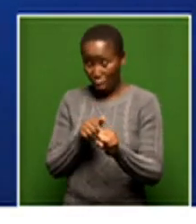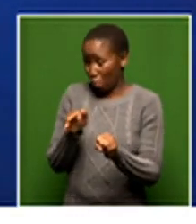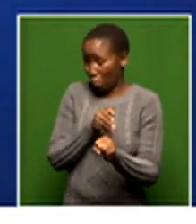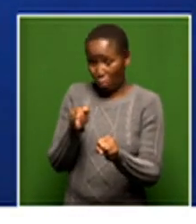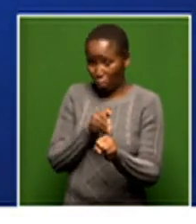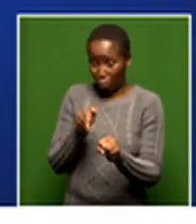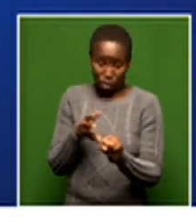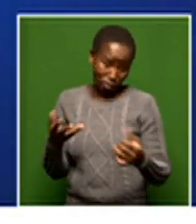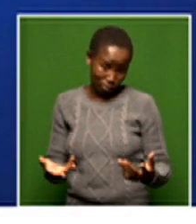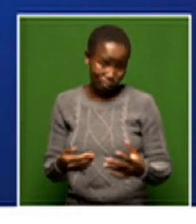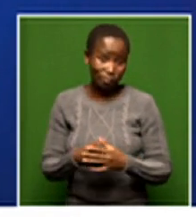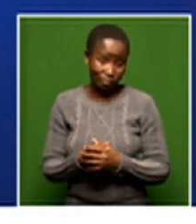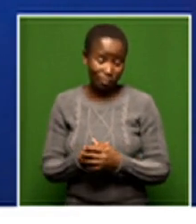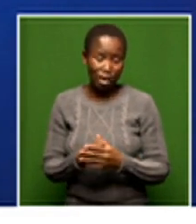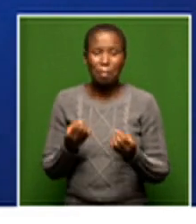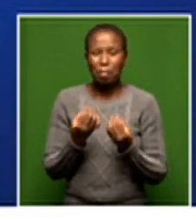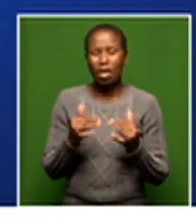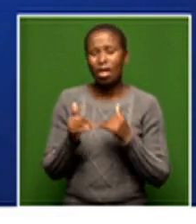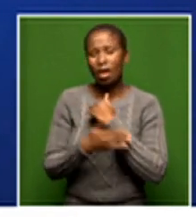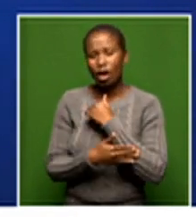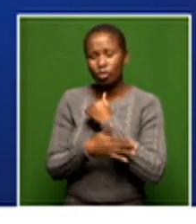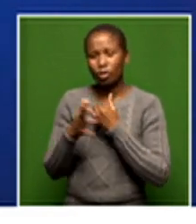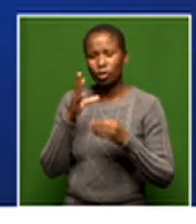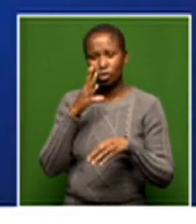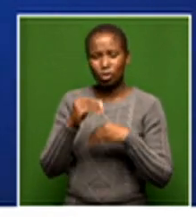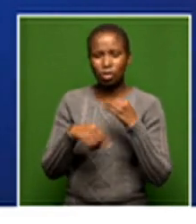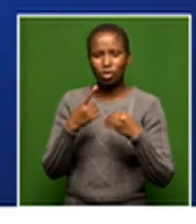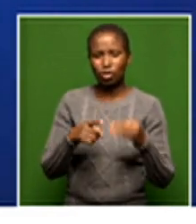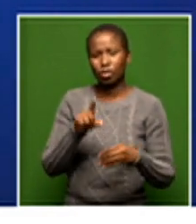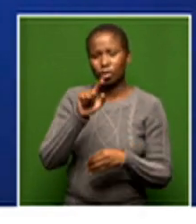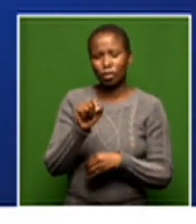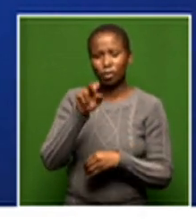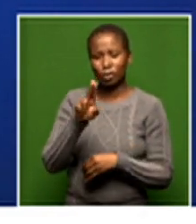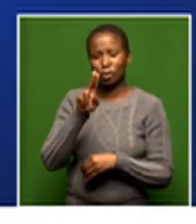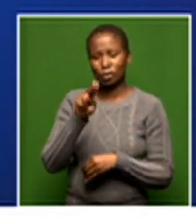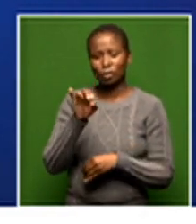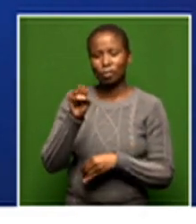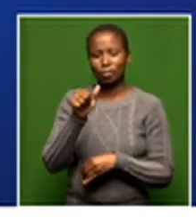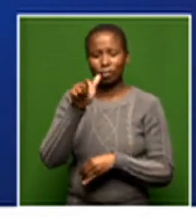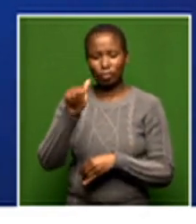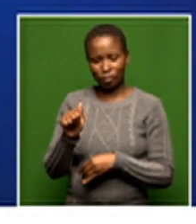In other countries, like you talked about, Tunisia, where